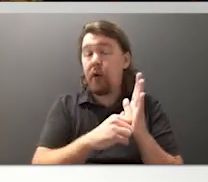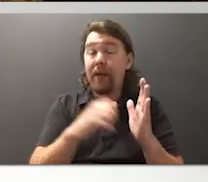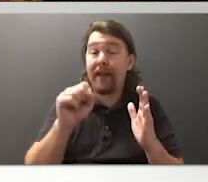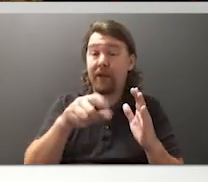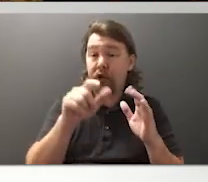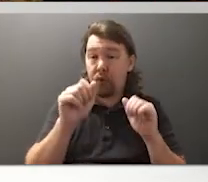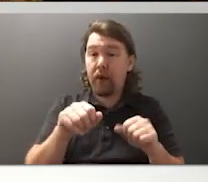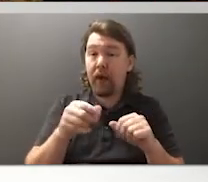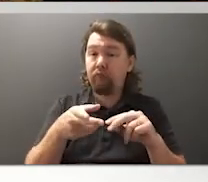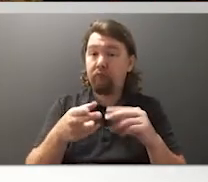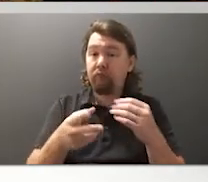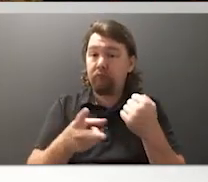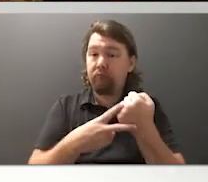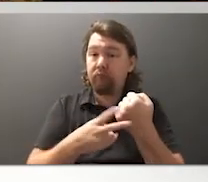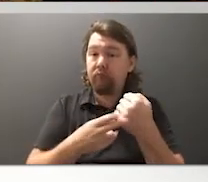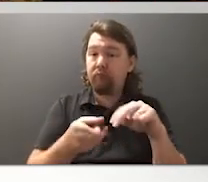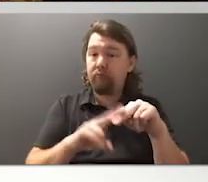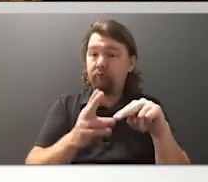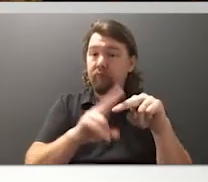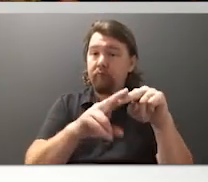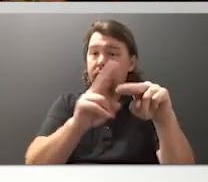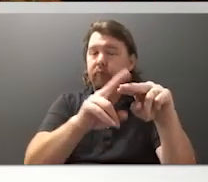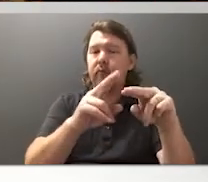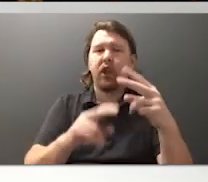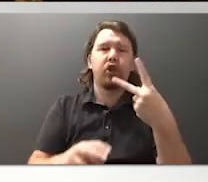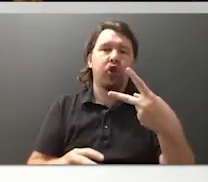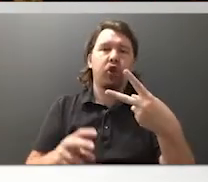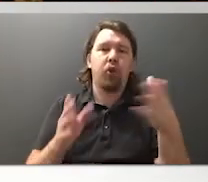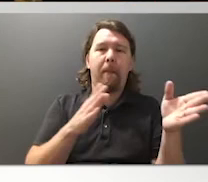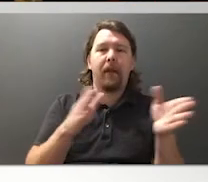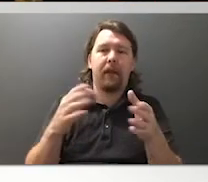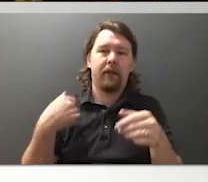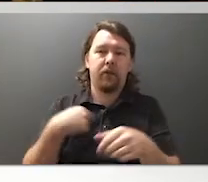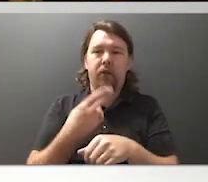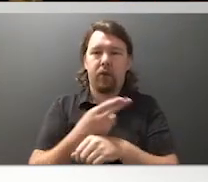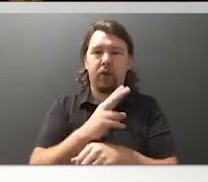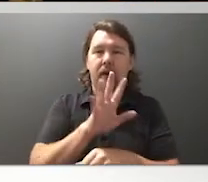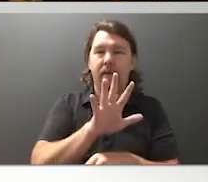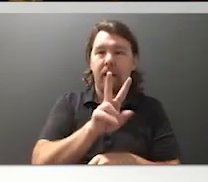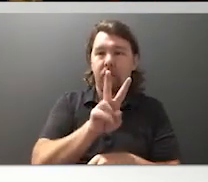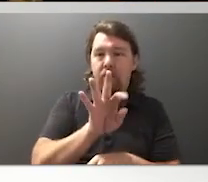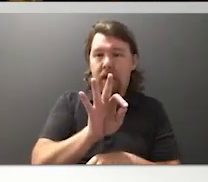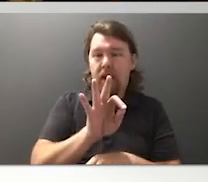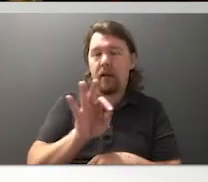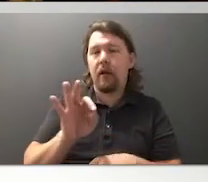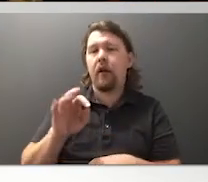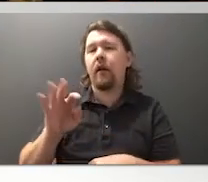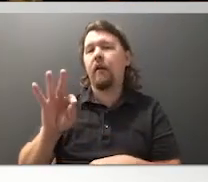over into the, there's two plans that we use, the 529 and the Florida prepaid.